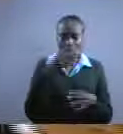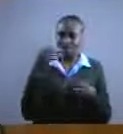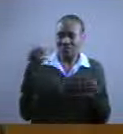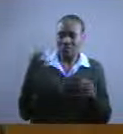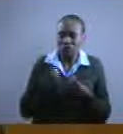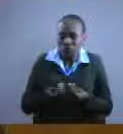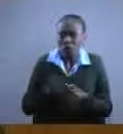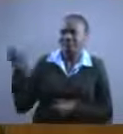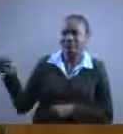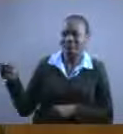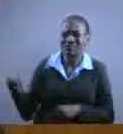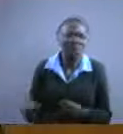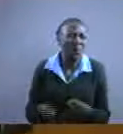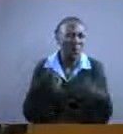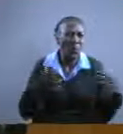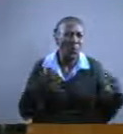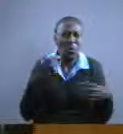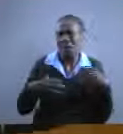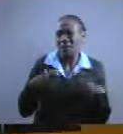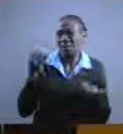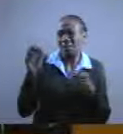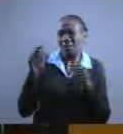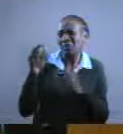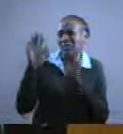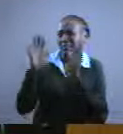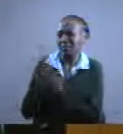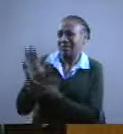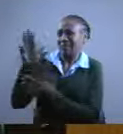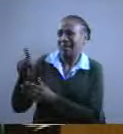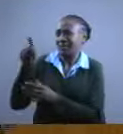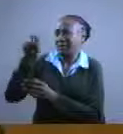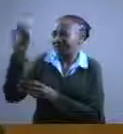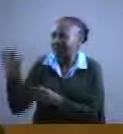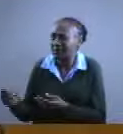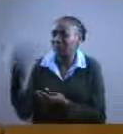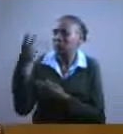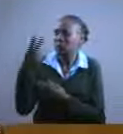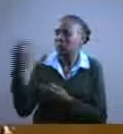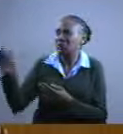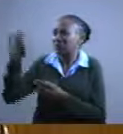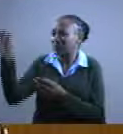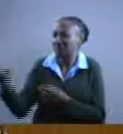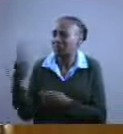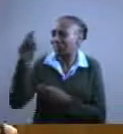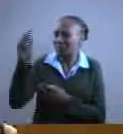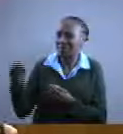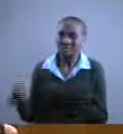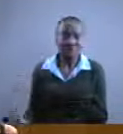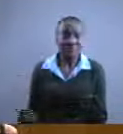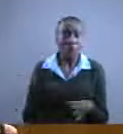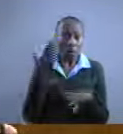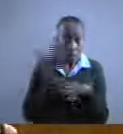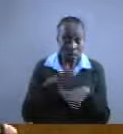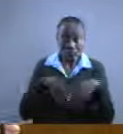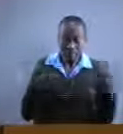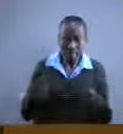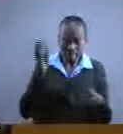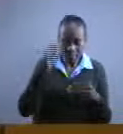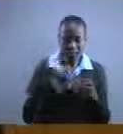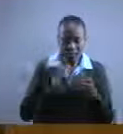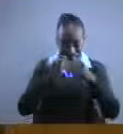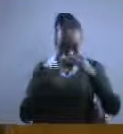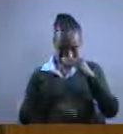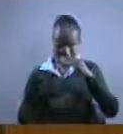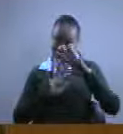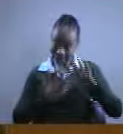We can't worry about 19% or 21% or 22%. Unemployment should not be greater than 10% in this country. Let's